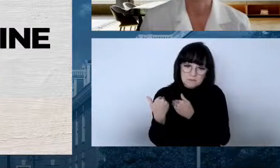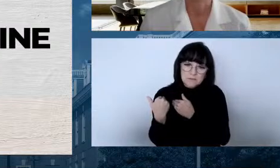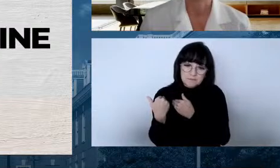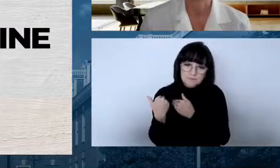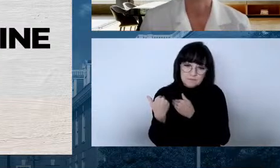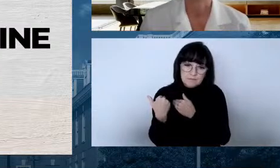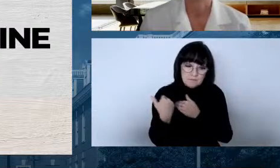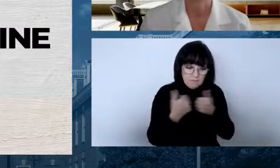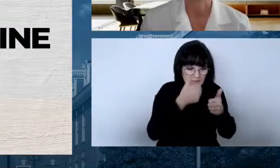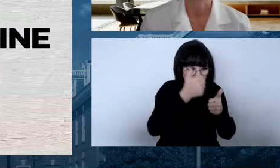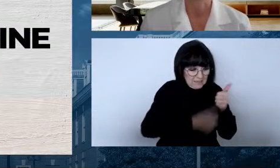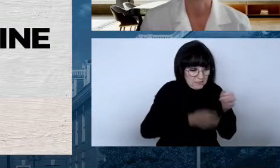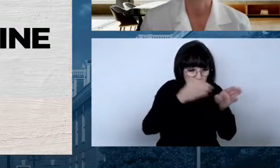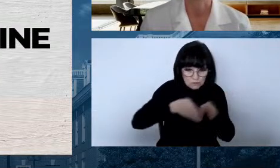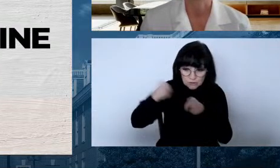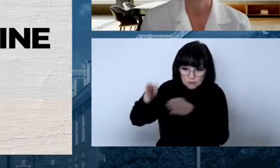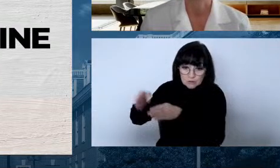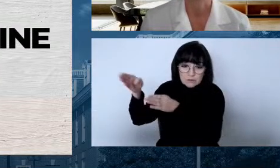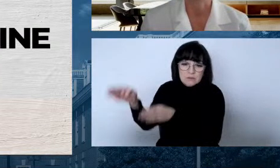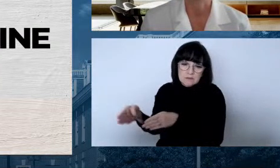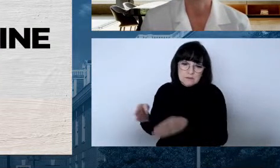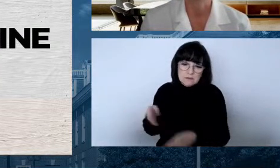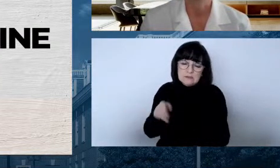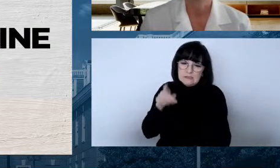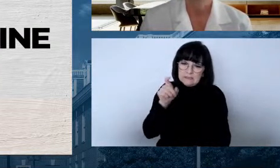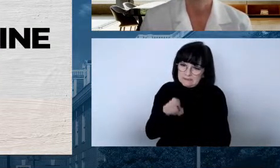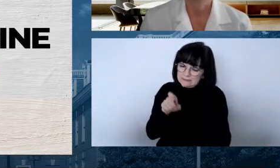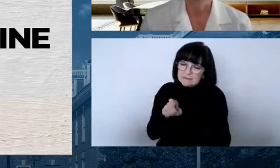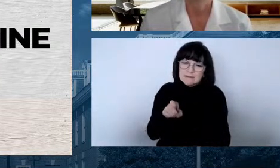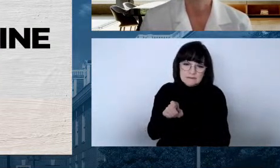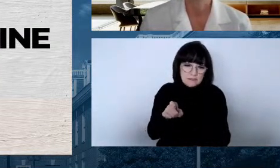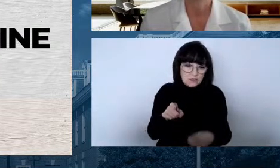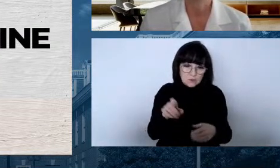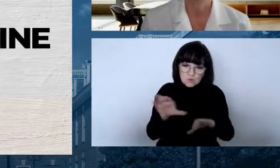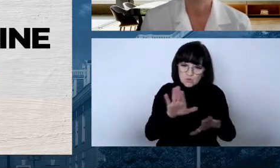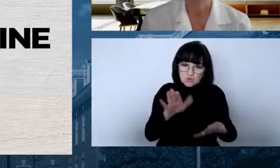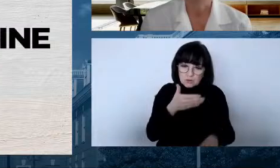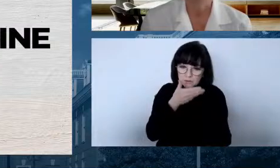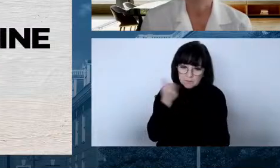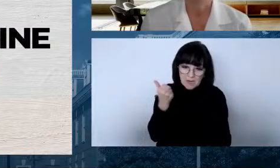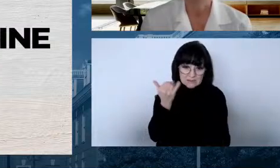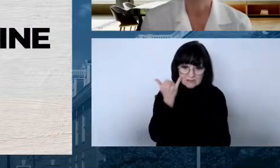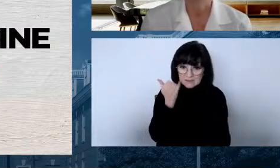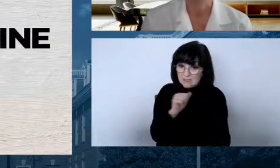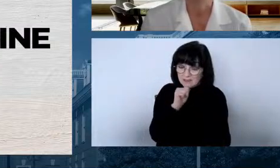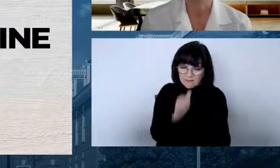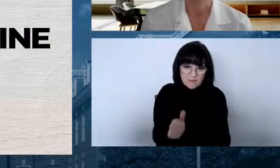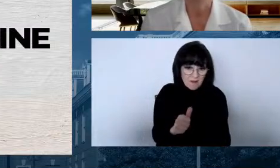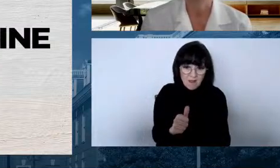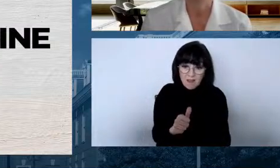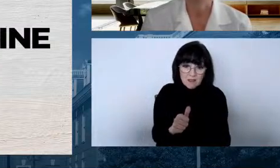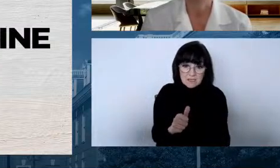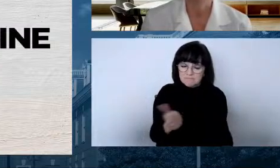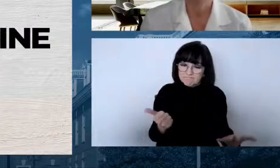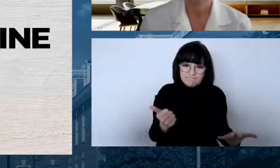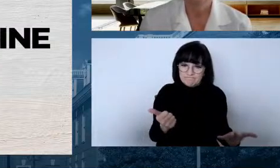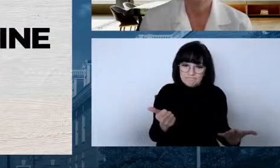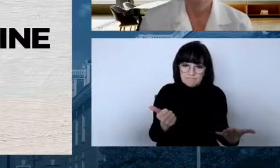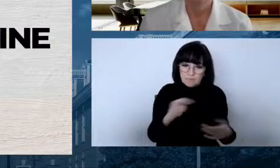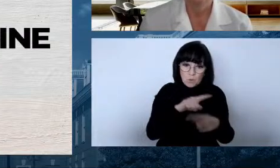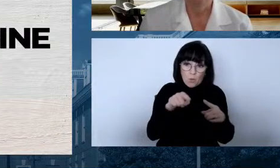need to do to prevent this from getting worse and to fight this battle. Because if we don't do that, I don't know if and when that will